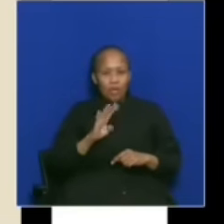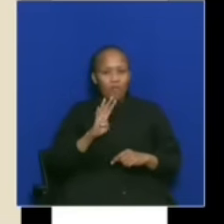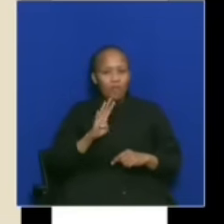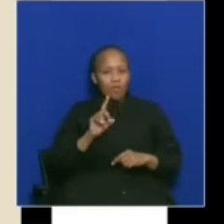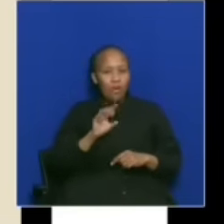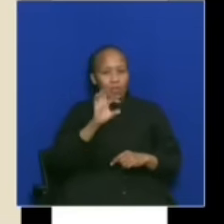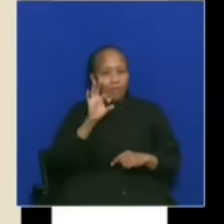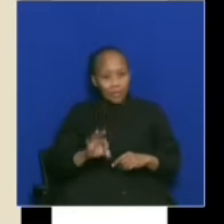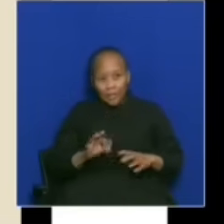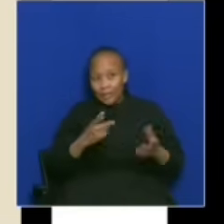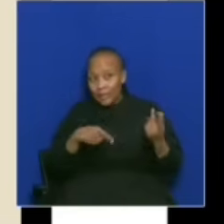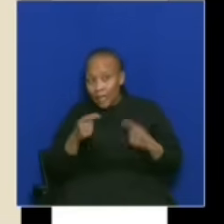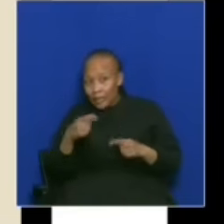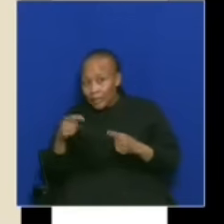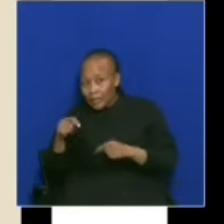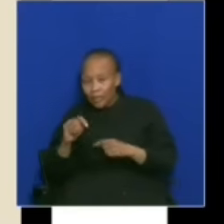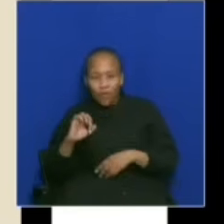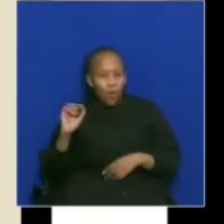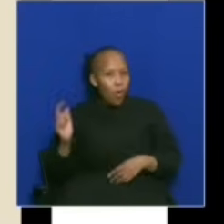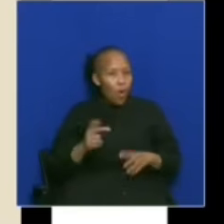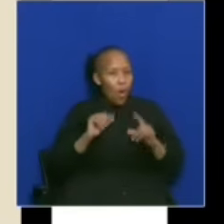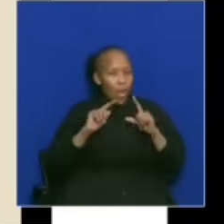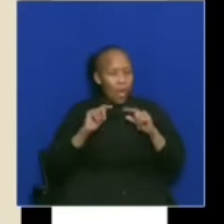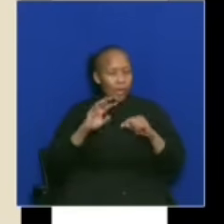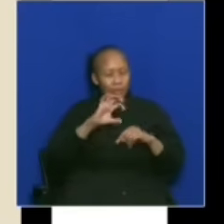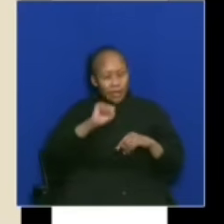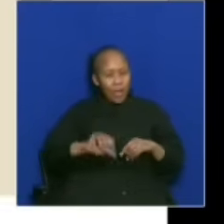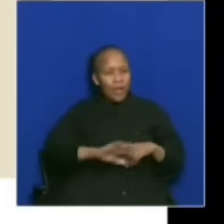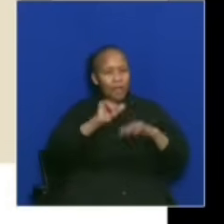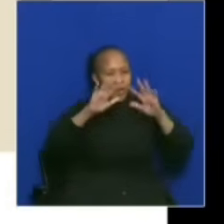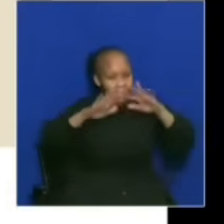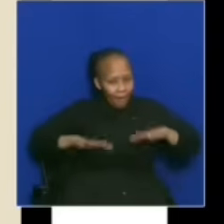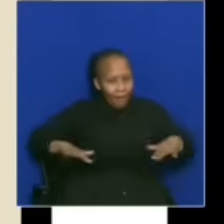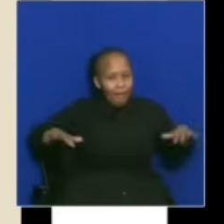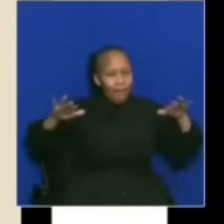nationwide. And then there are a whole lot of statistics.